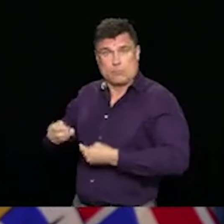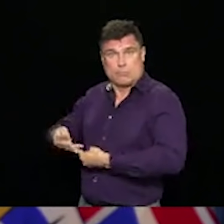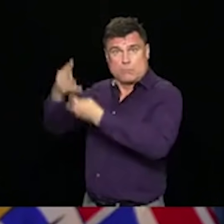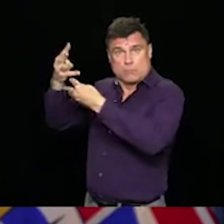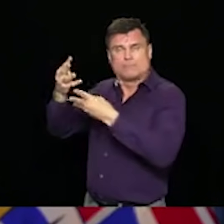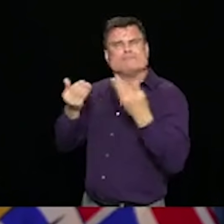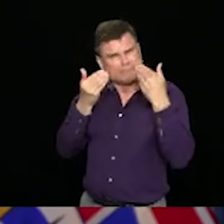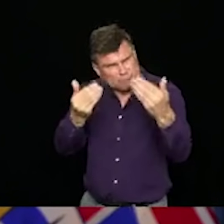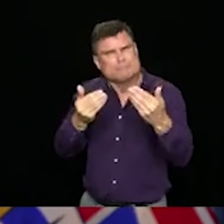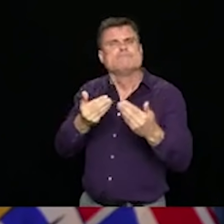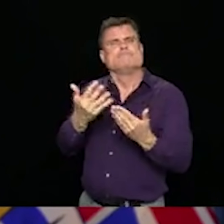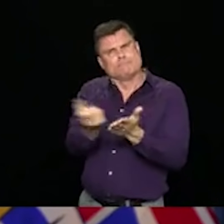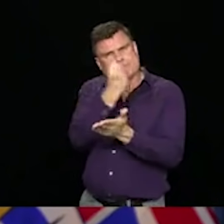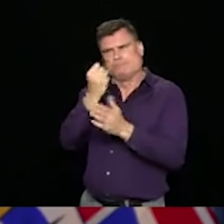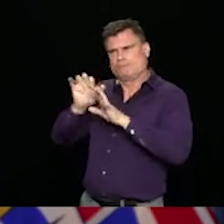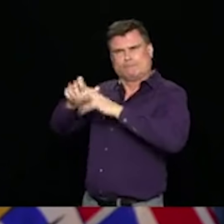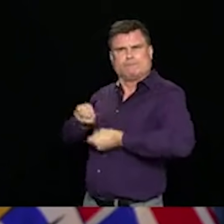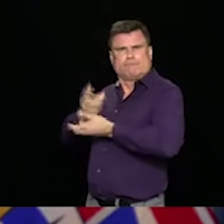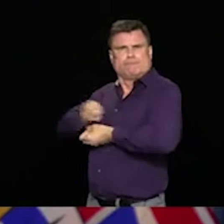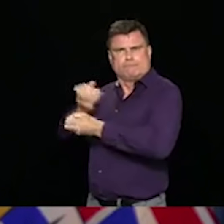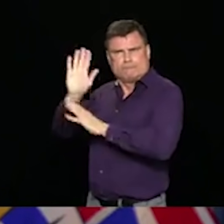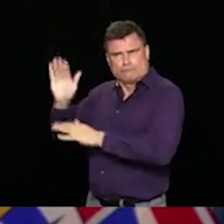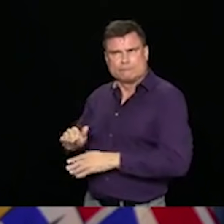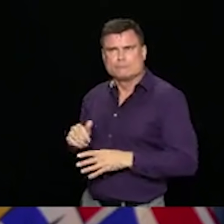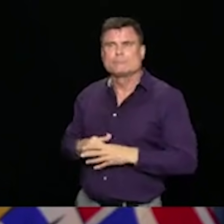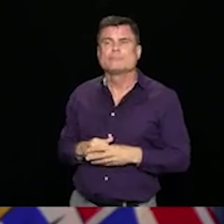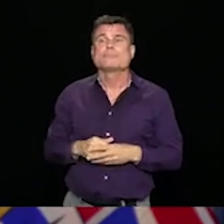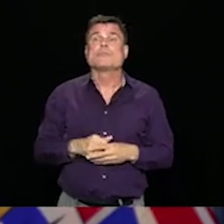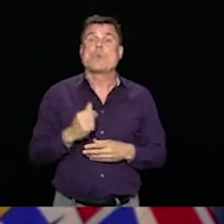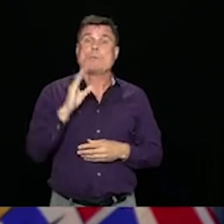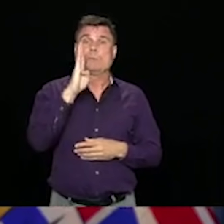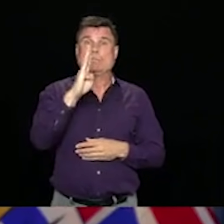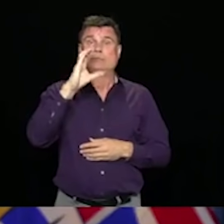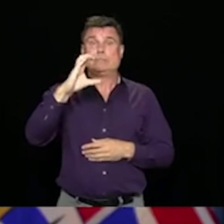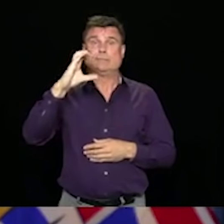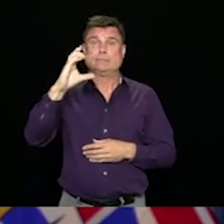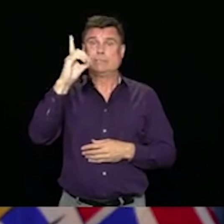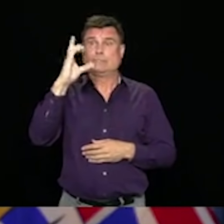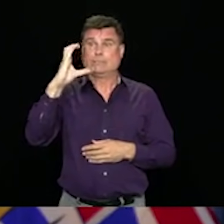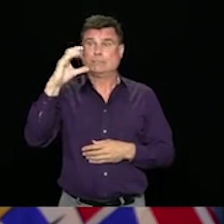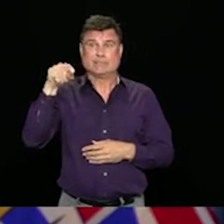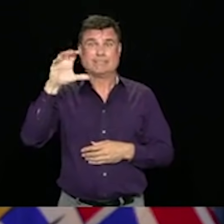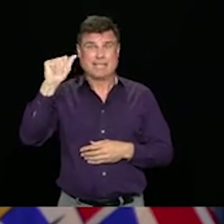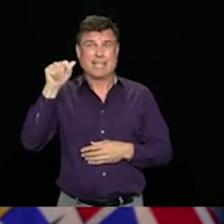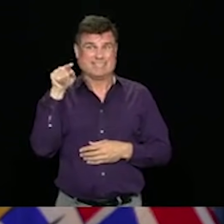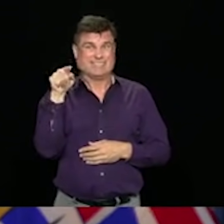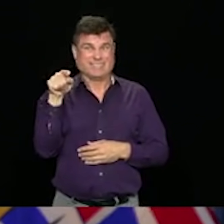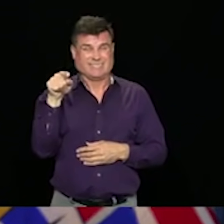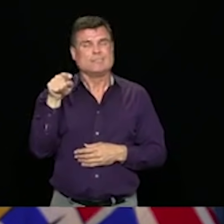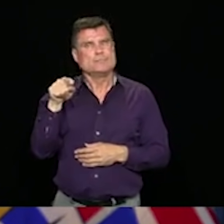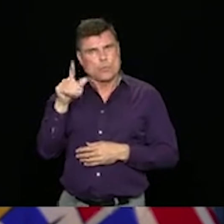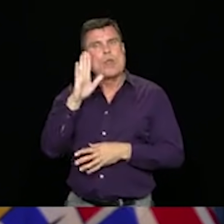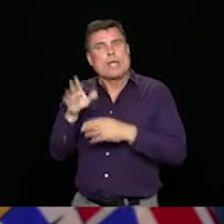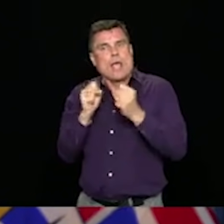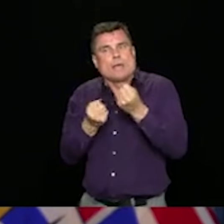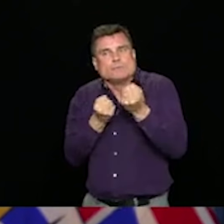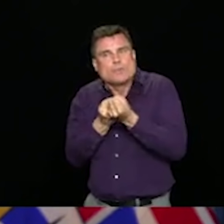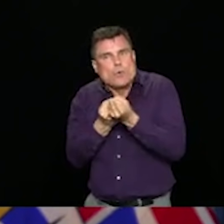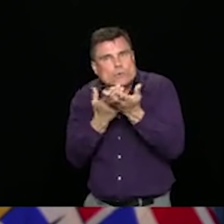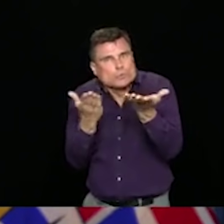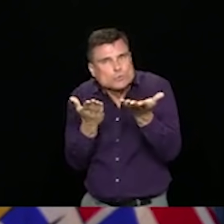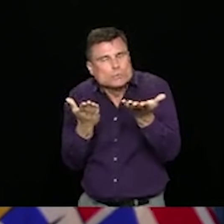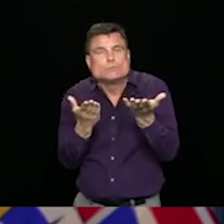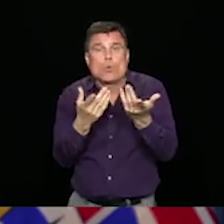Health. It is the philanthropic arm, if you will, of the BC CDC, and much of the support for some of